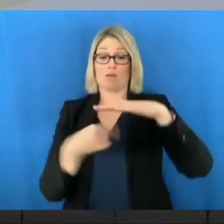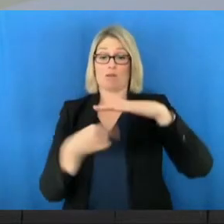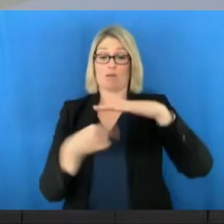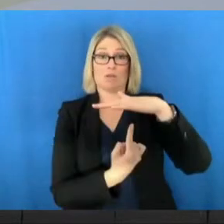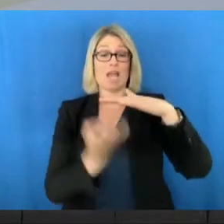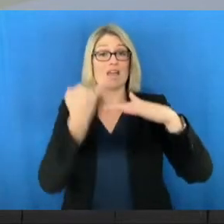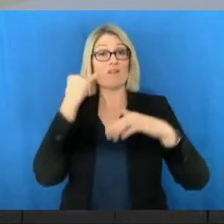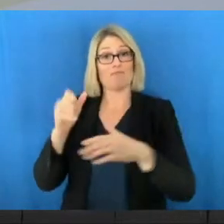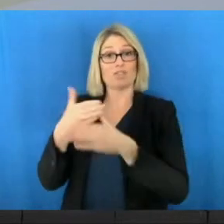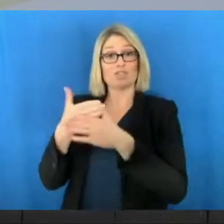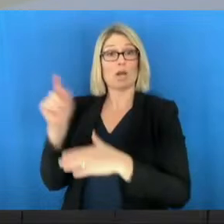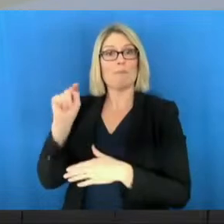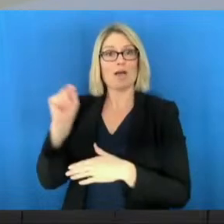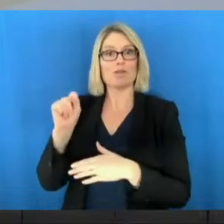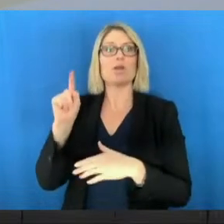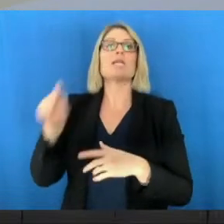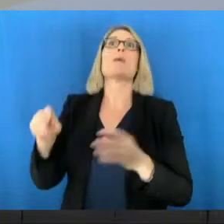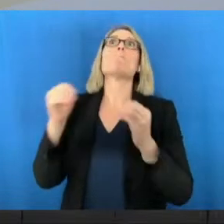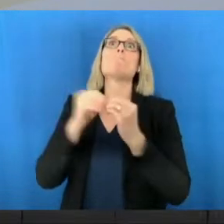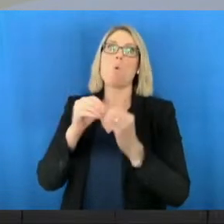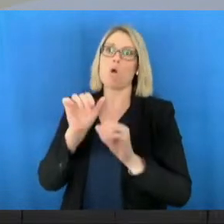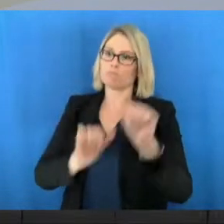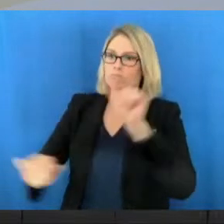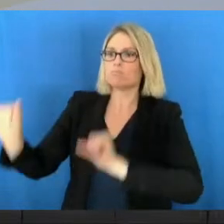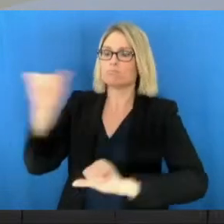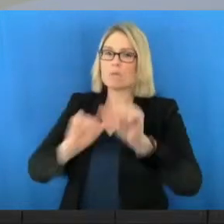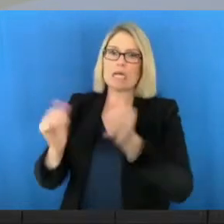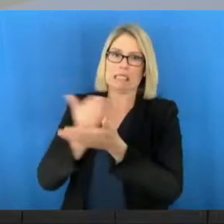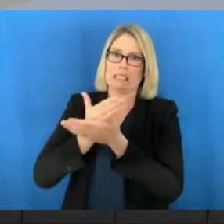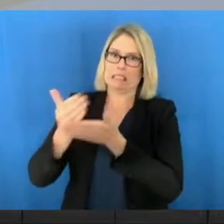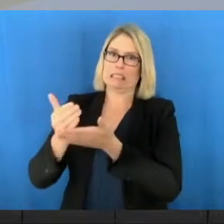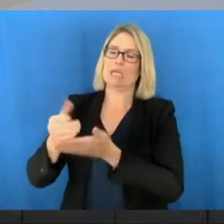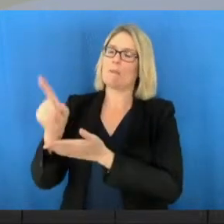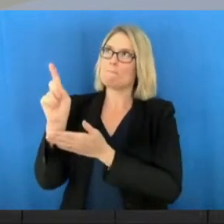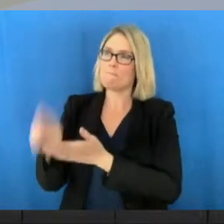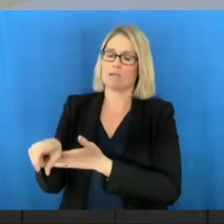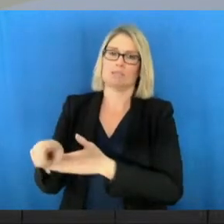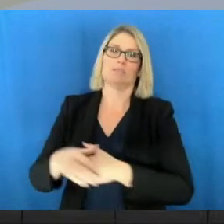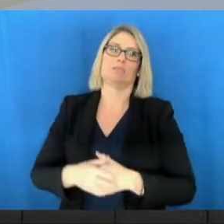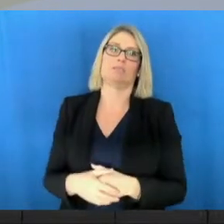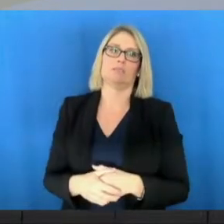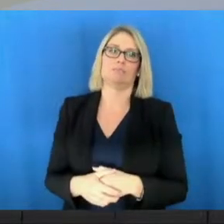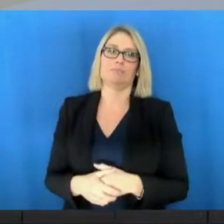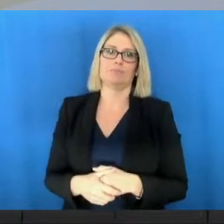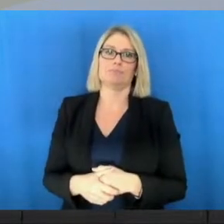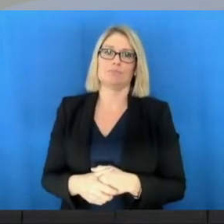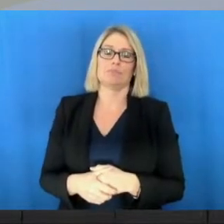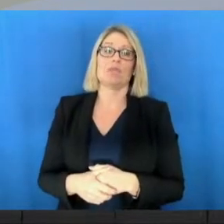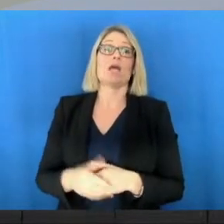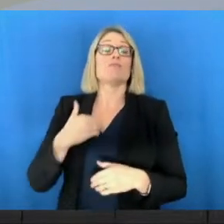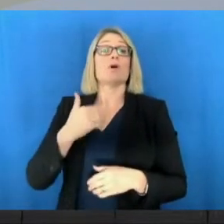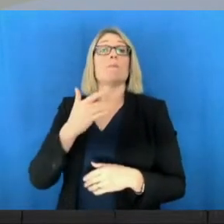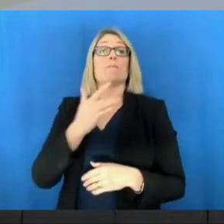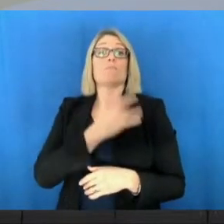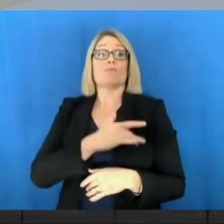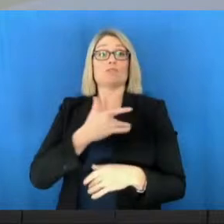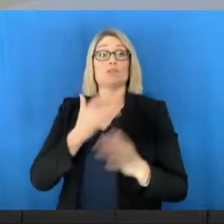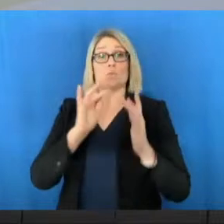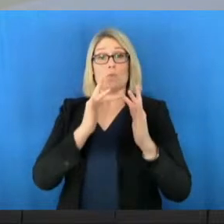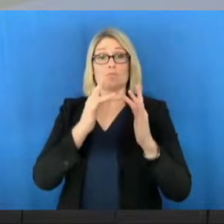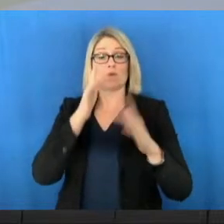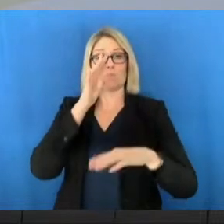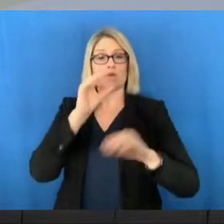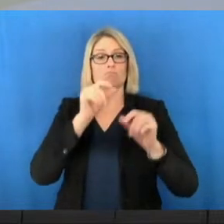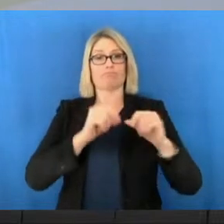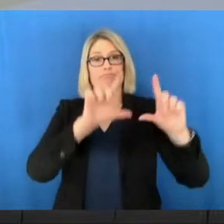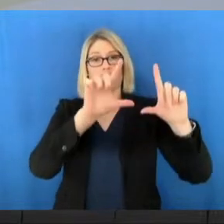washroom, extra cleaning and sanitation of that space is required. The provincial website will be updated soon with new information